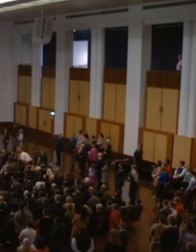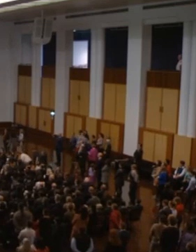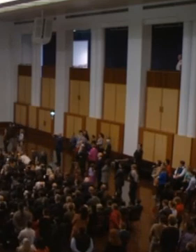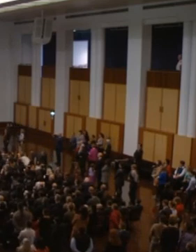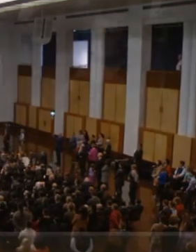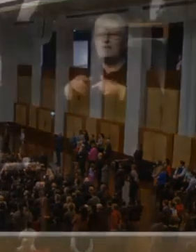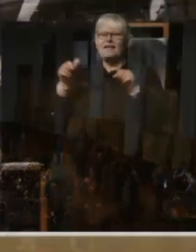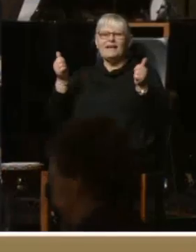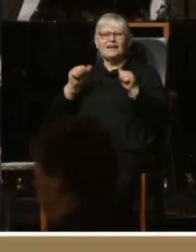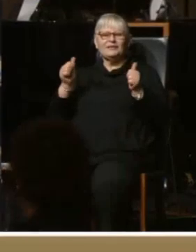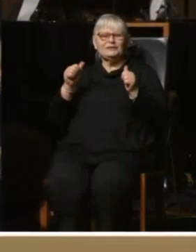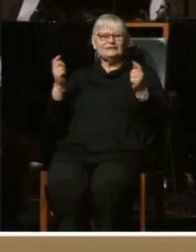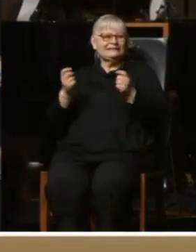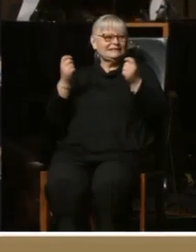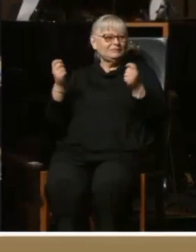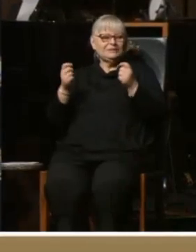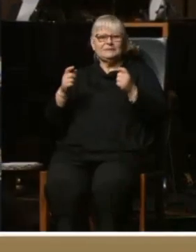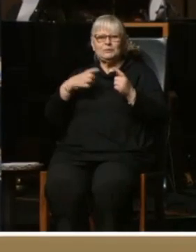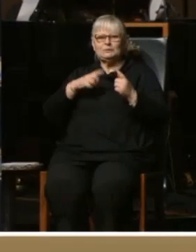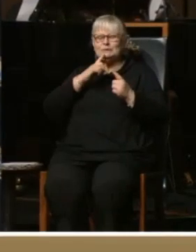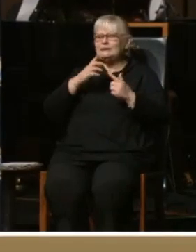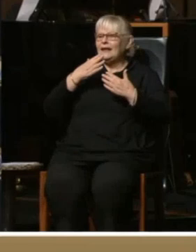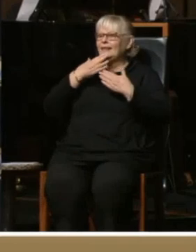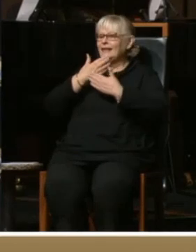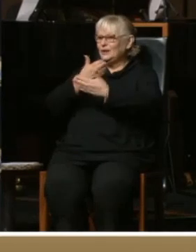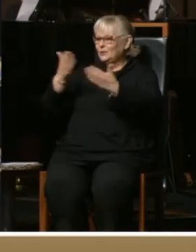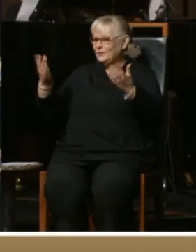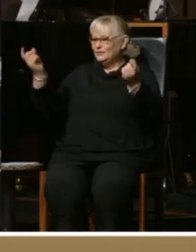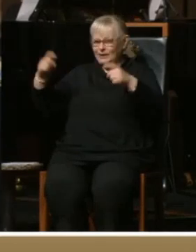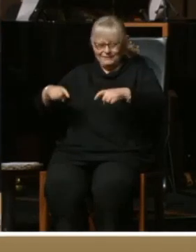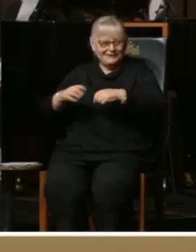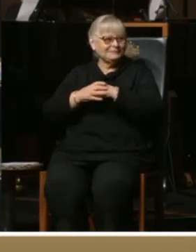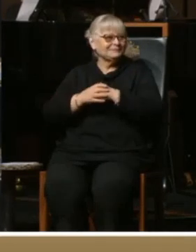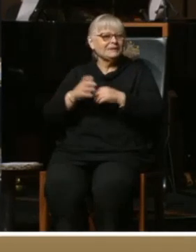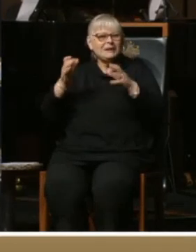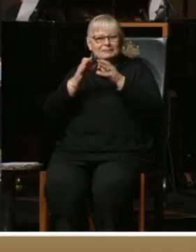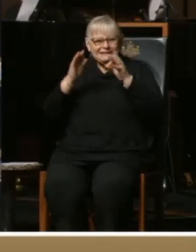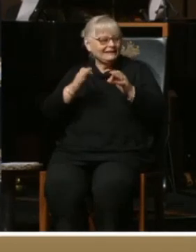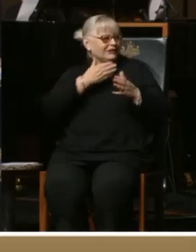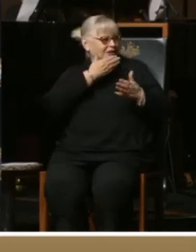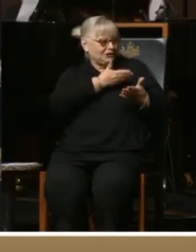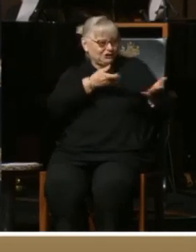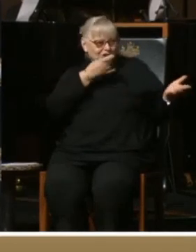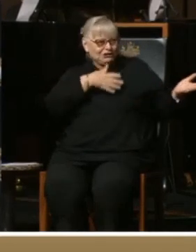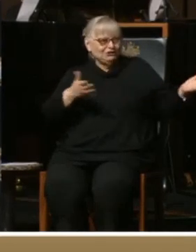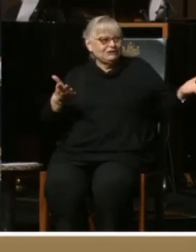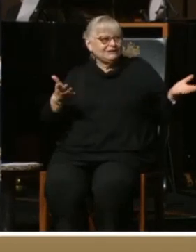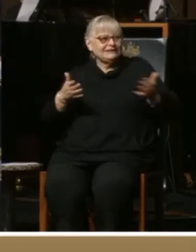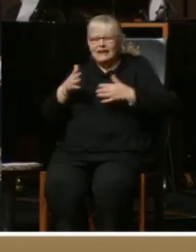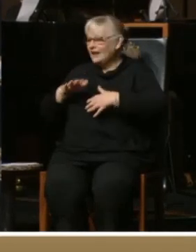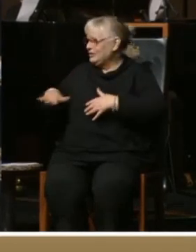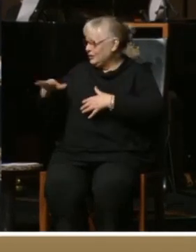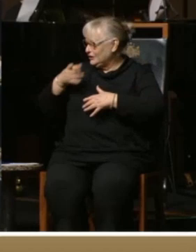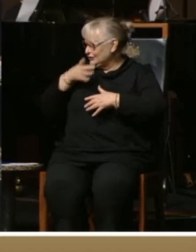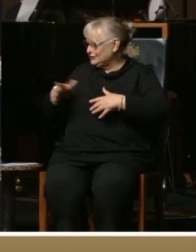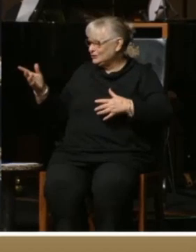That concludes today's ceremony. I thank everyone for coming today. I thank particularly our children, local children